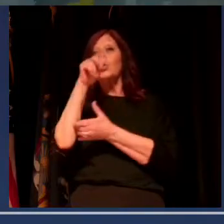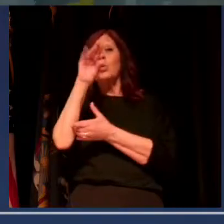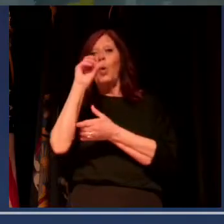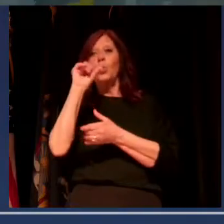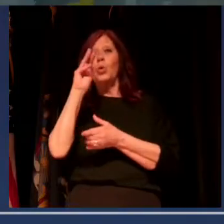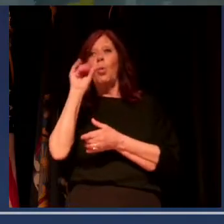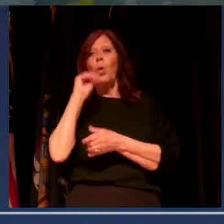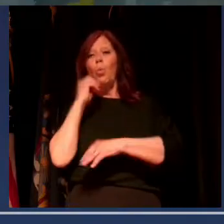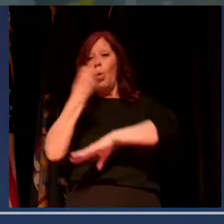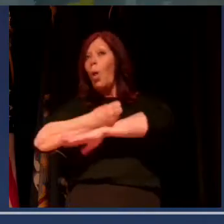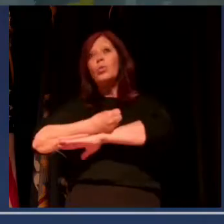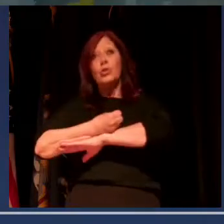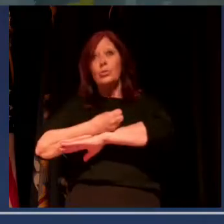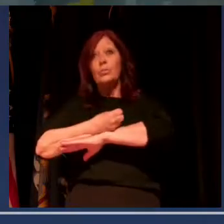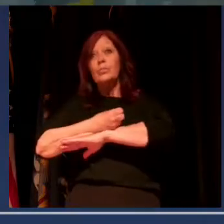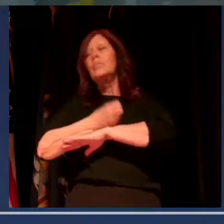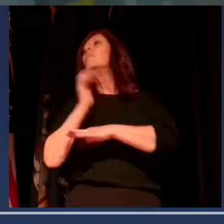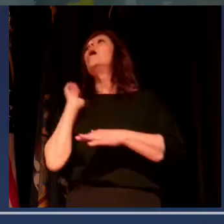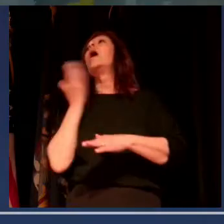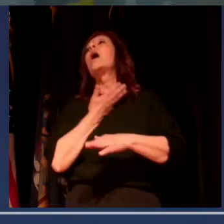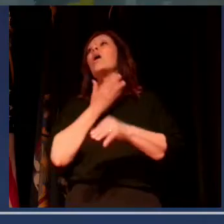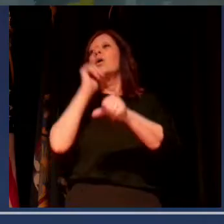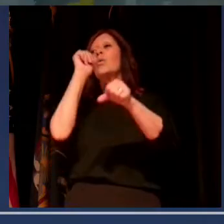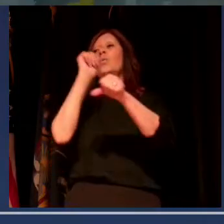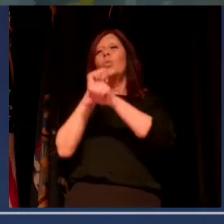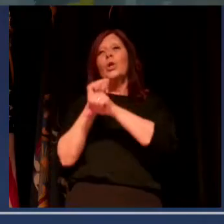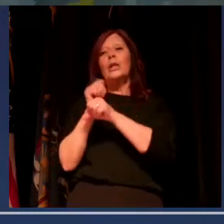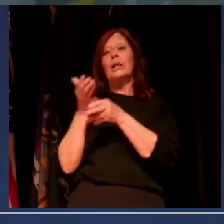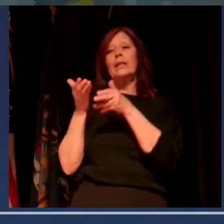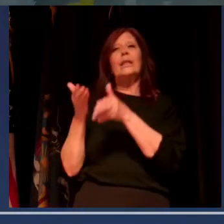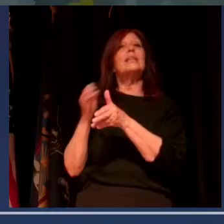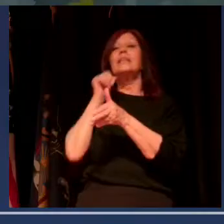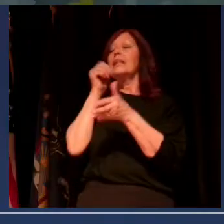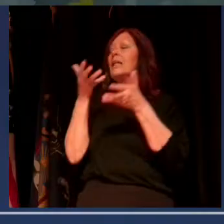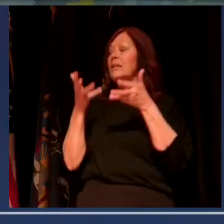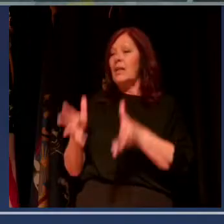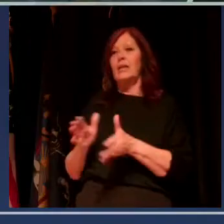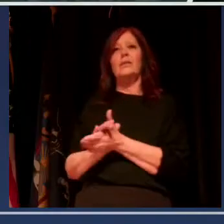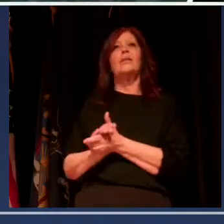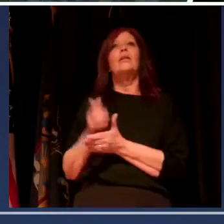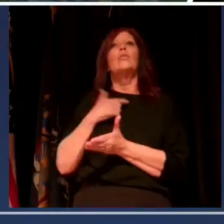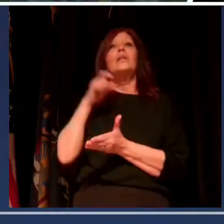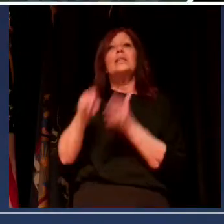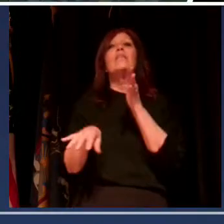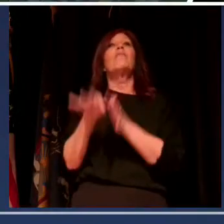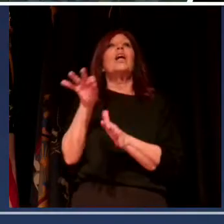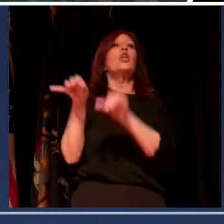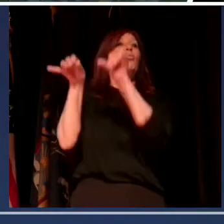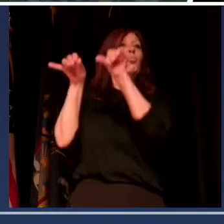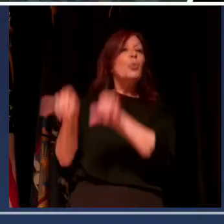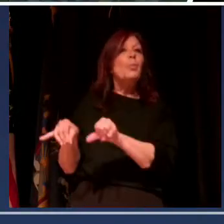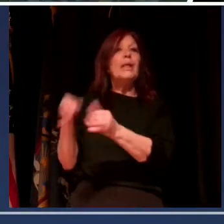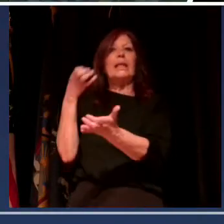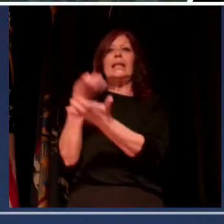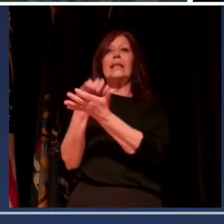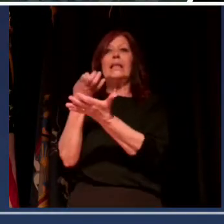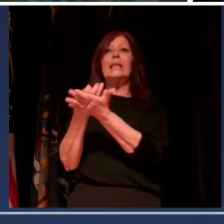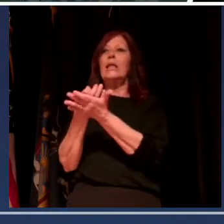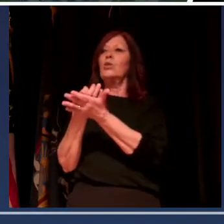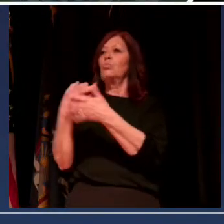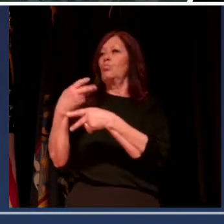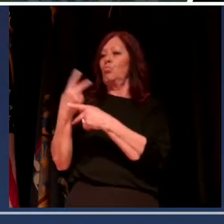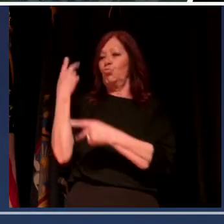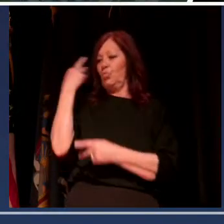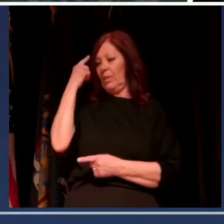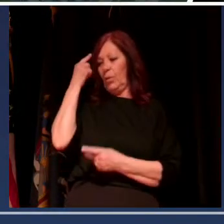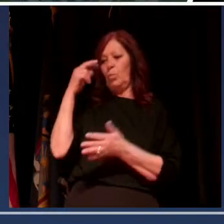closure. Our work regarding the Sumitomo closure is not done. We need to find a permanent economic productive use for the site and